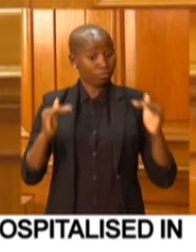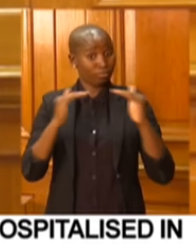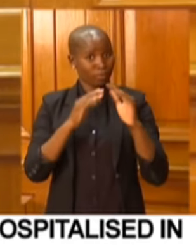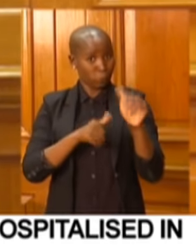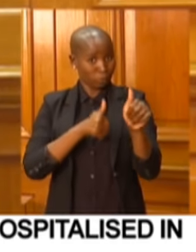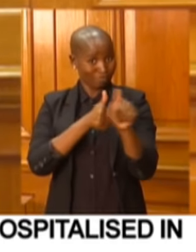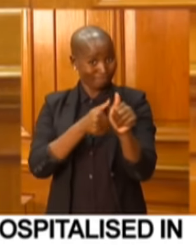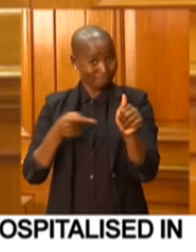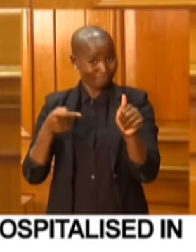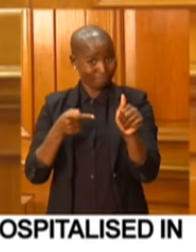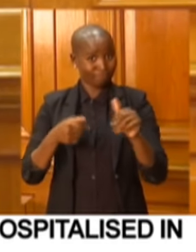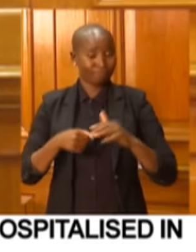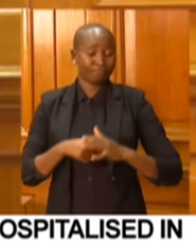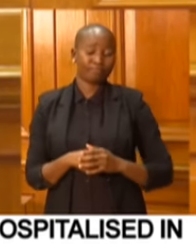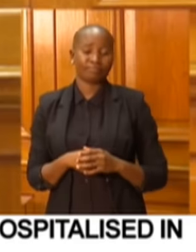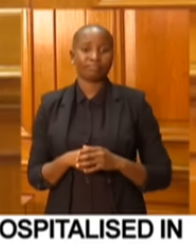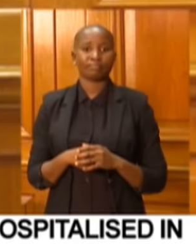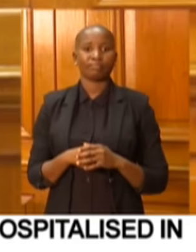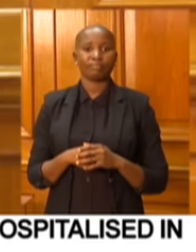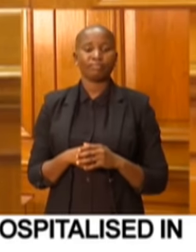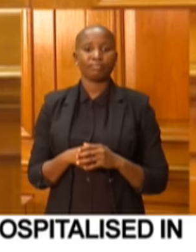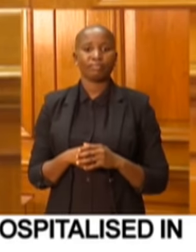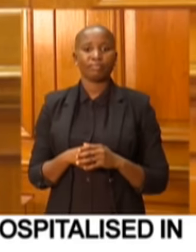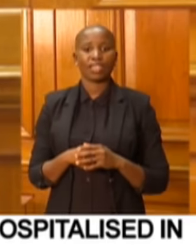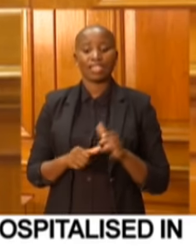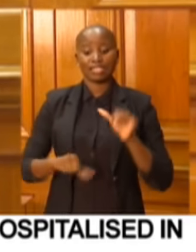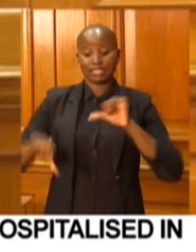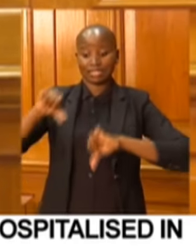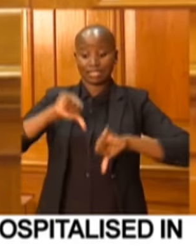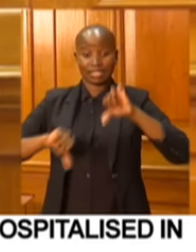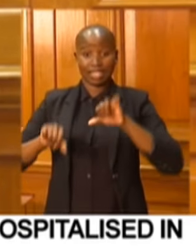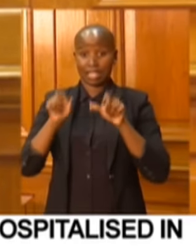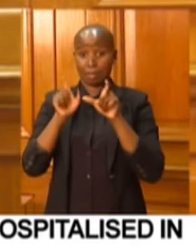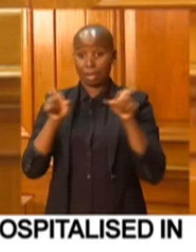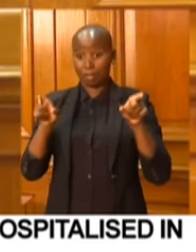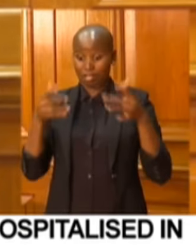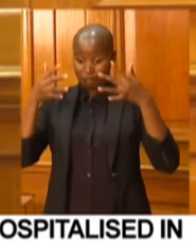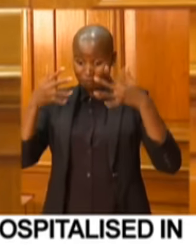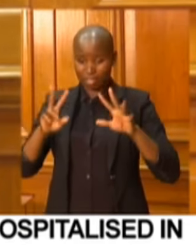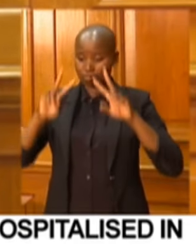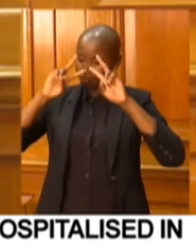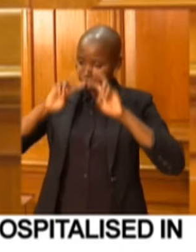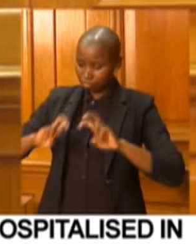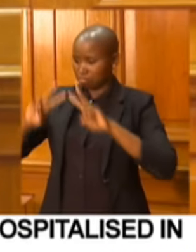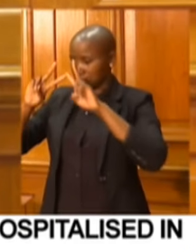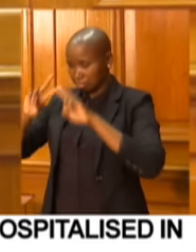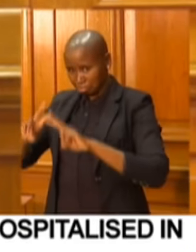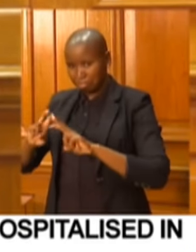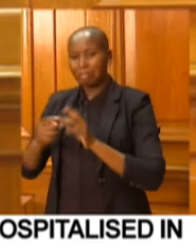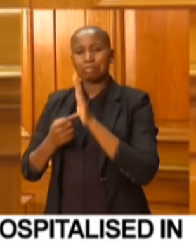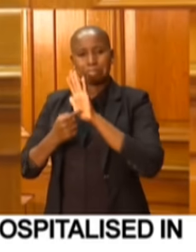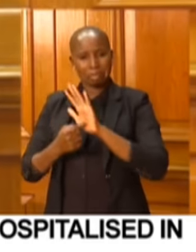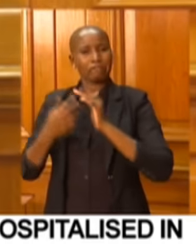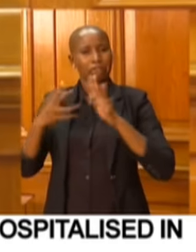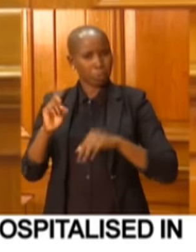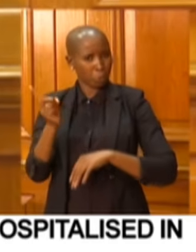Research that has been undertaken by our scientists has shown that the massive increase in